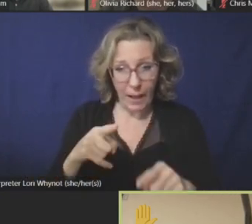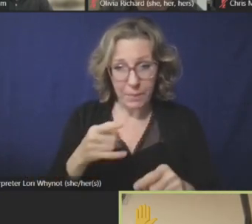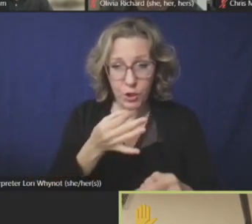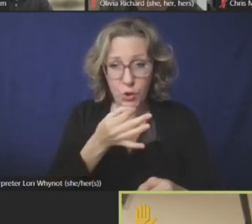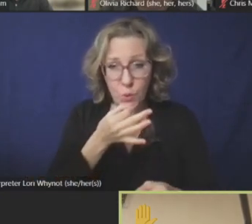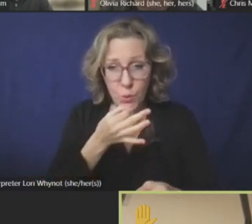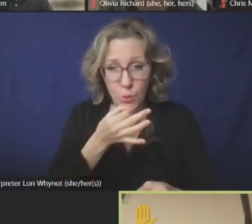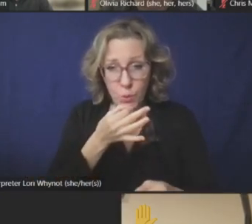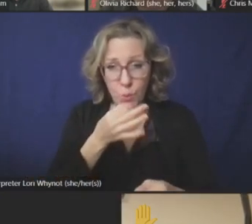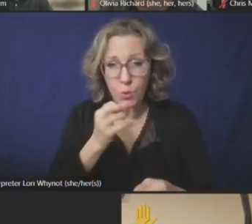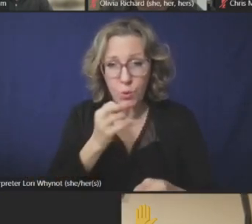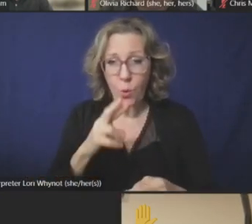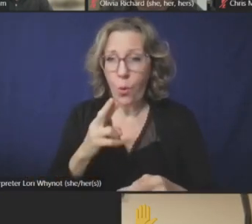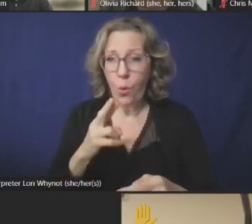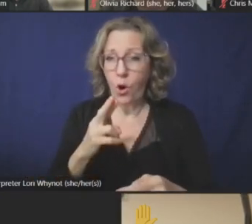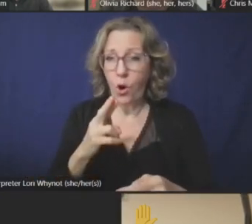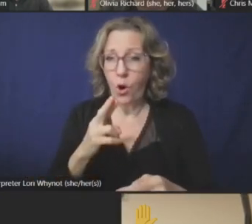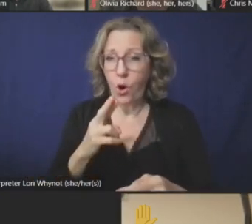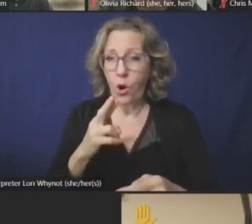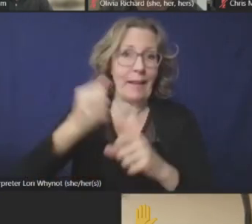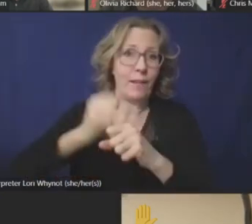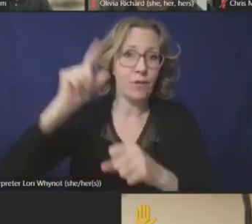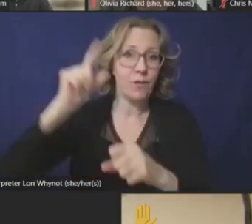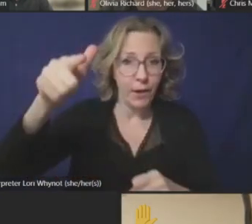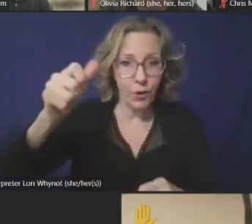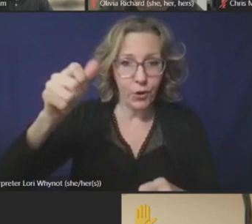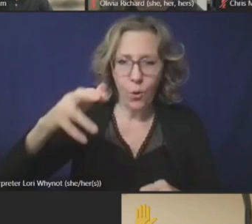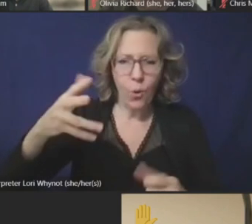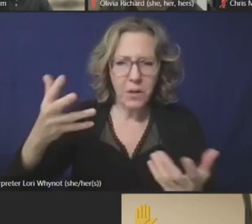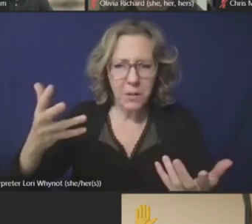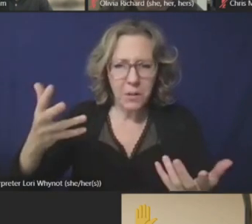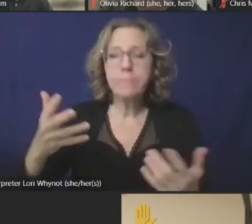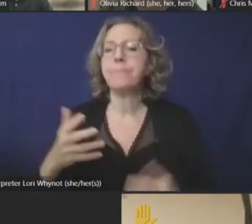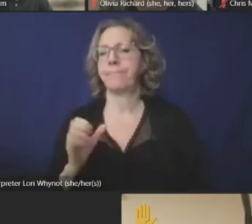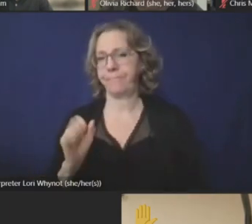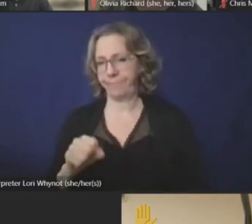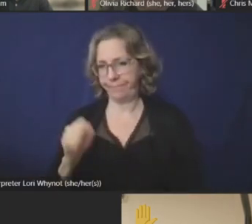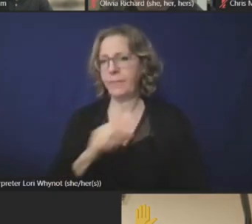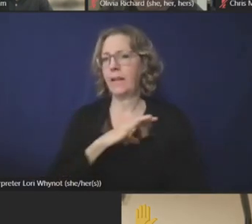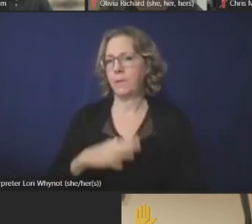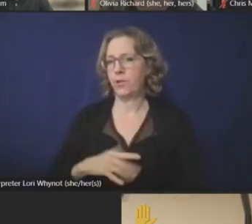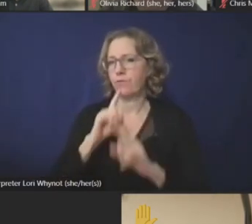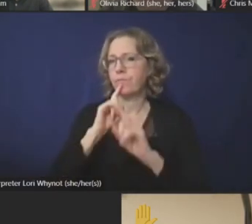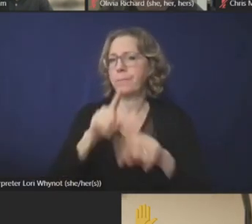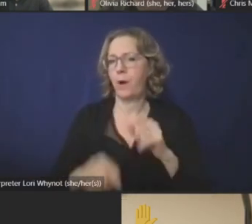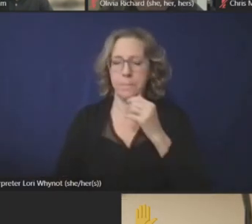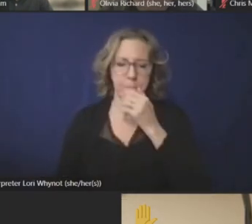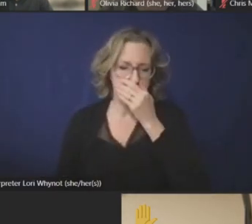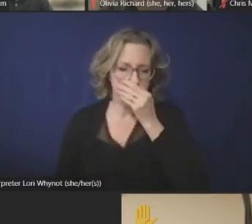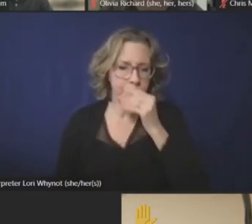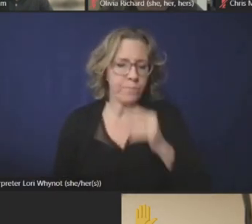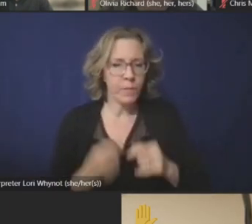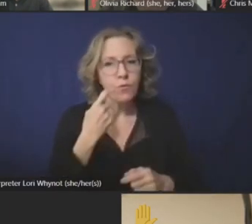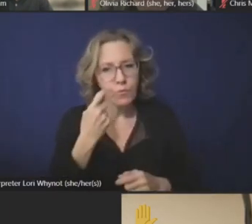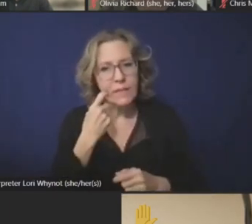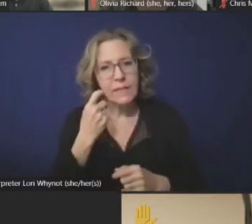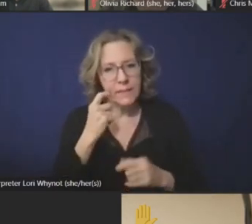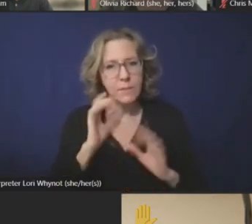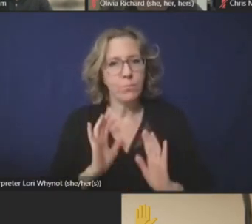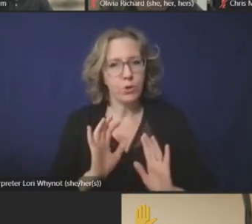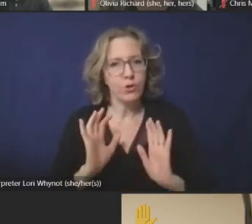any sense on it? Yeah. It's been in development for years, and there's been some recent movement to try to push it